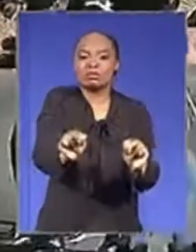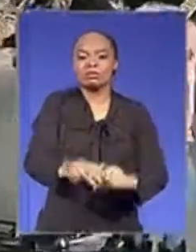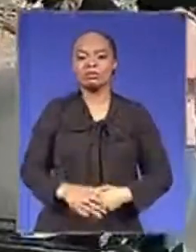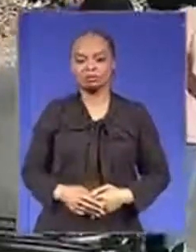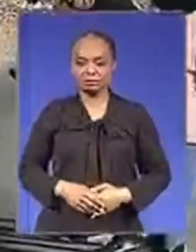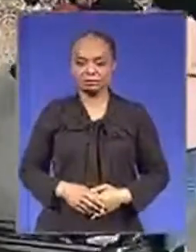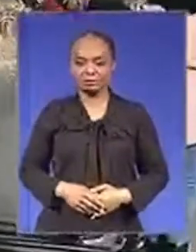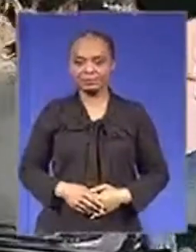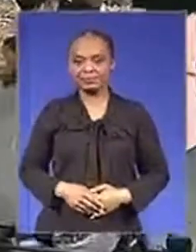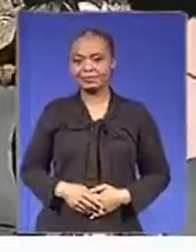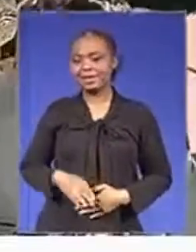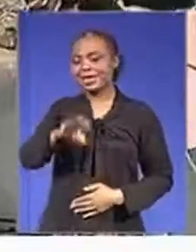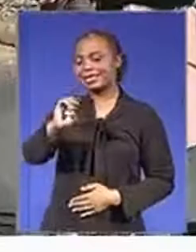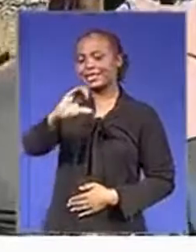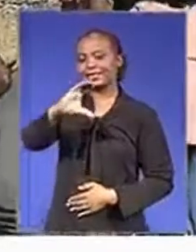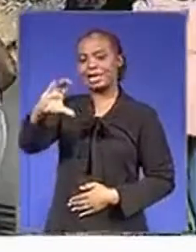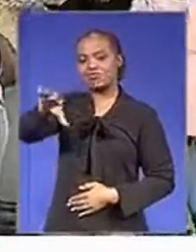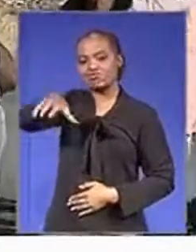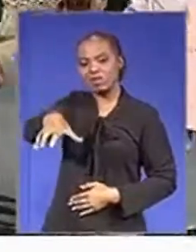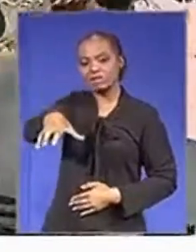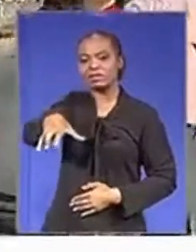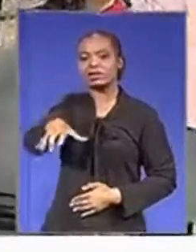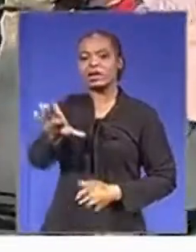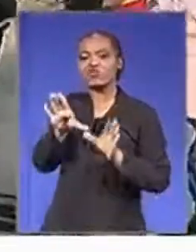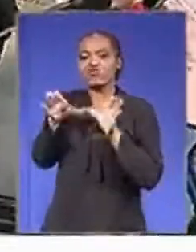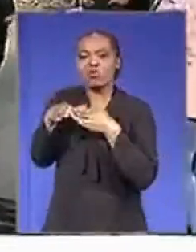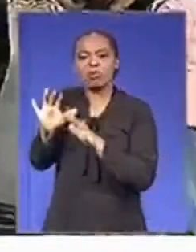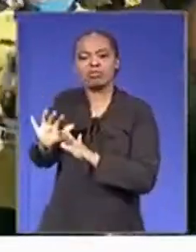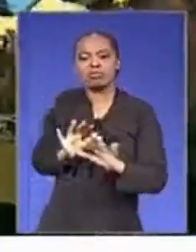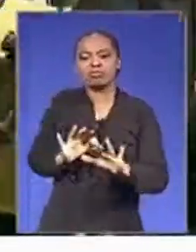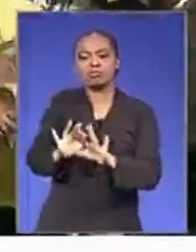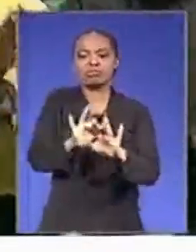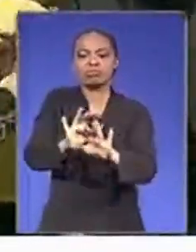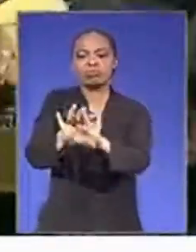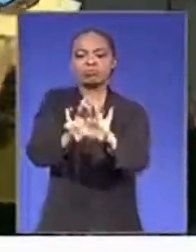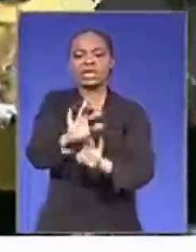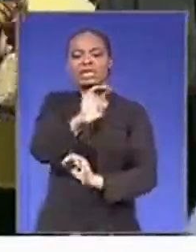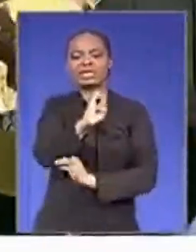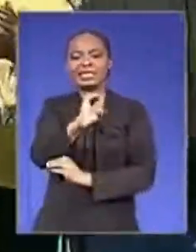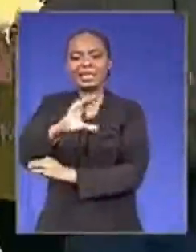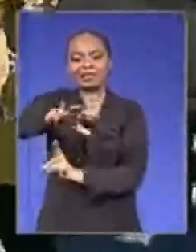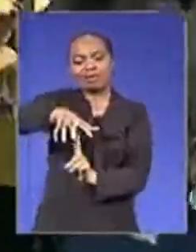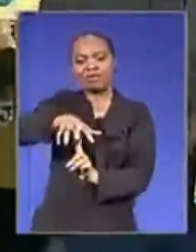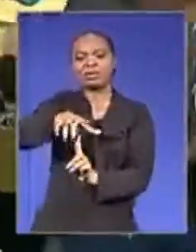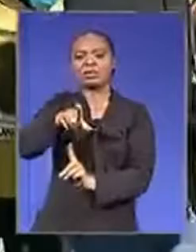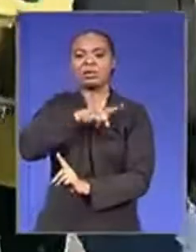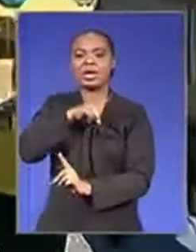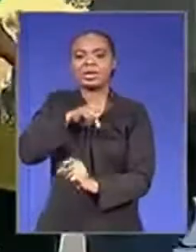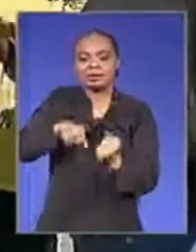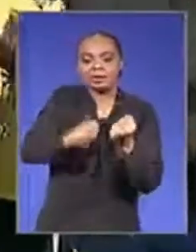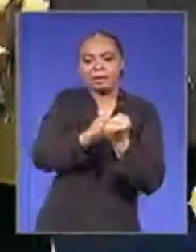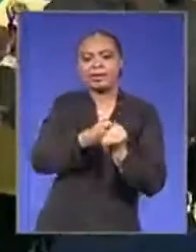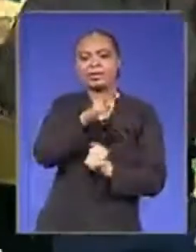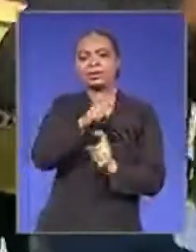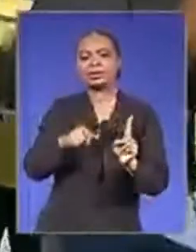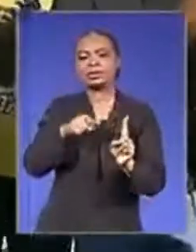Ka Eastern Cape ho bile le sehloswana sa batho ba tlileng ho tla bontsha tshetso ya bona ho latela kgoeletso mo lekgotla mehleng wa Nelson Mandela